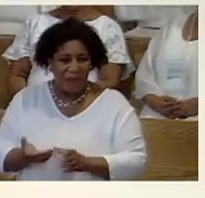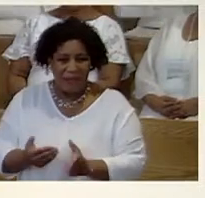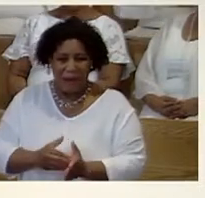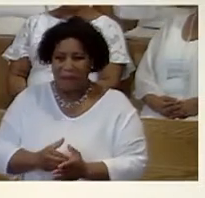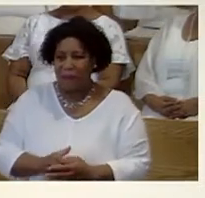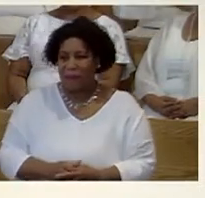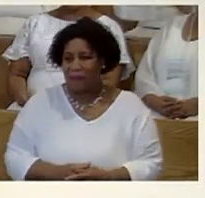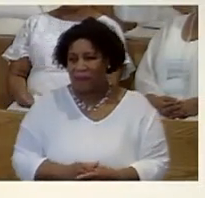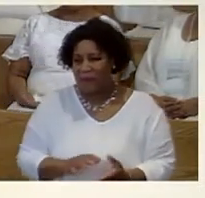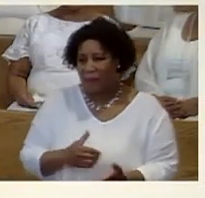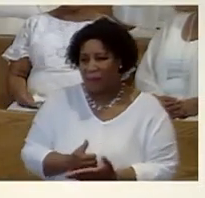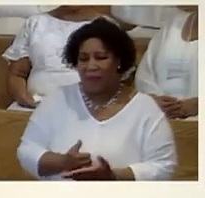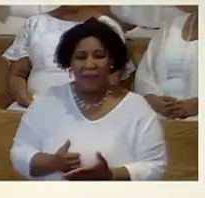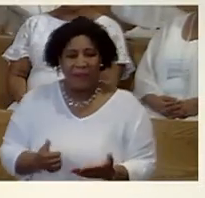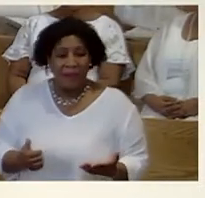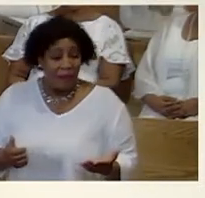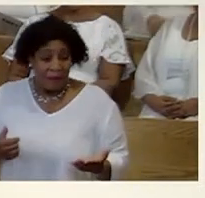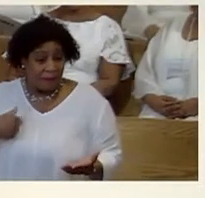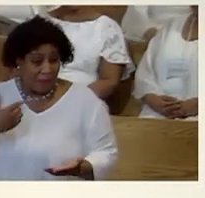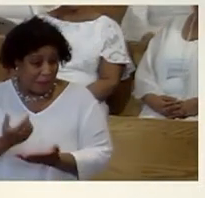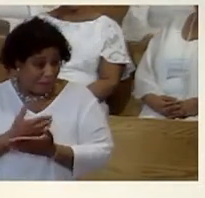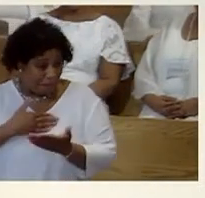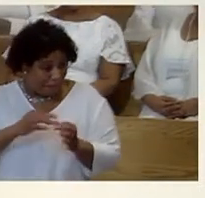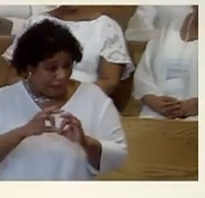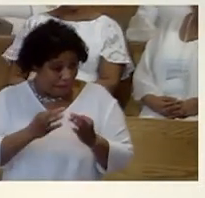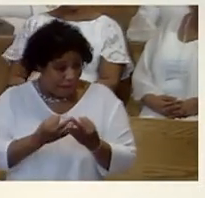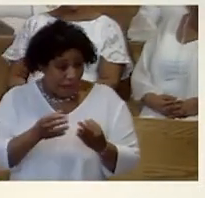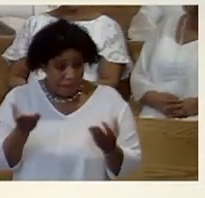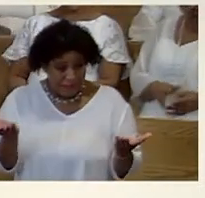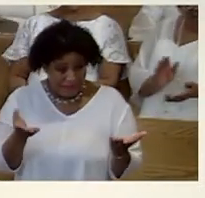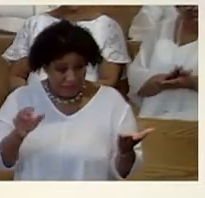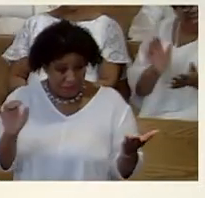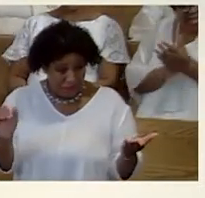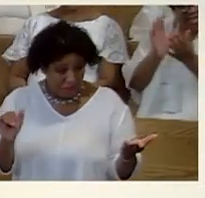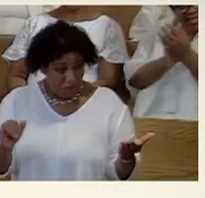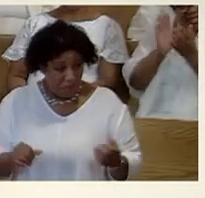time. Amen. I even got my family here today. Amen.